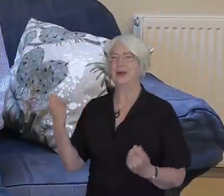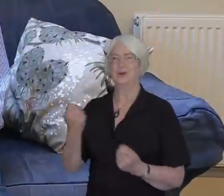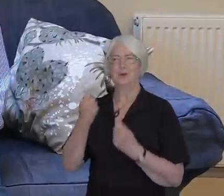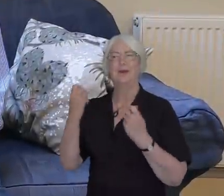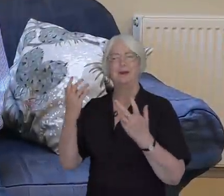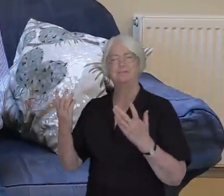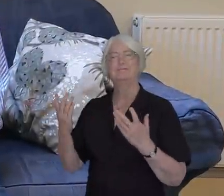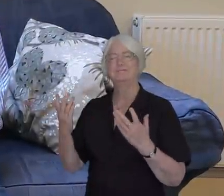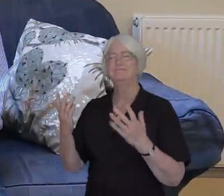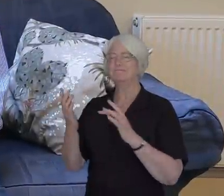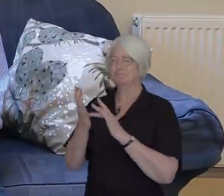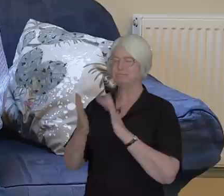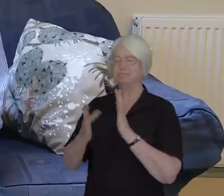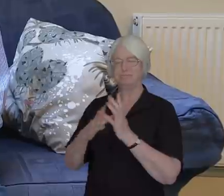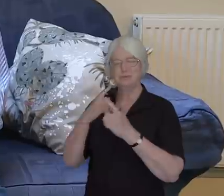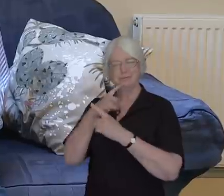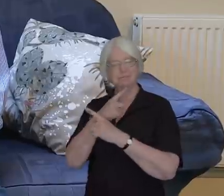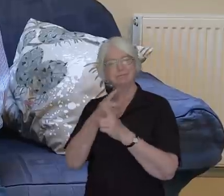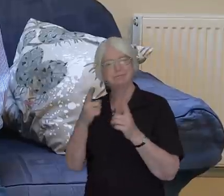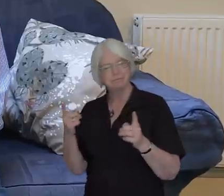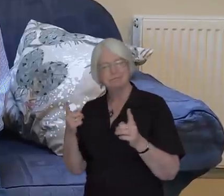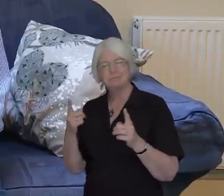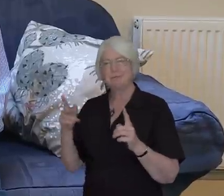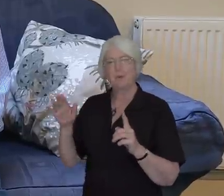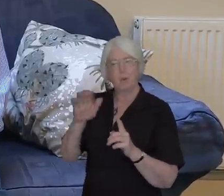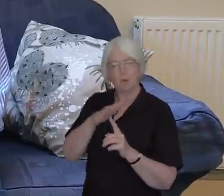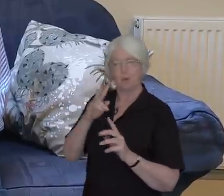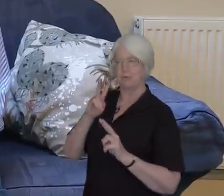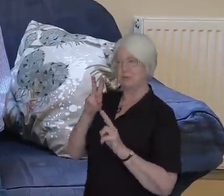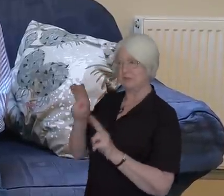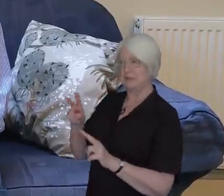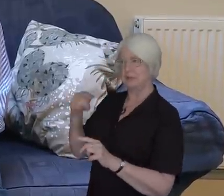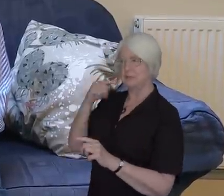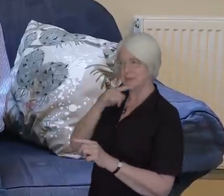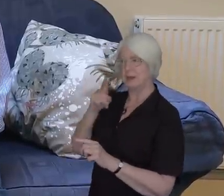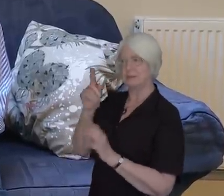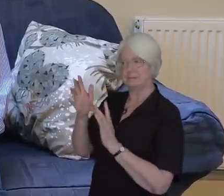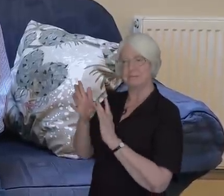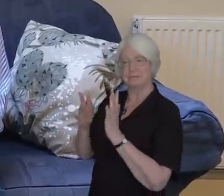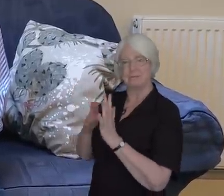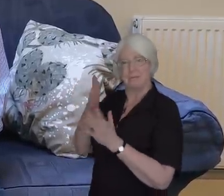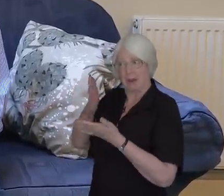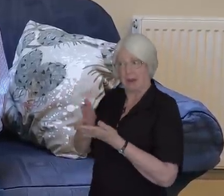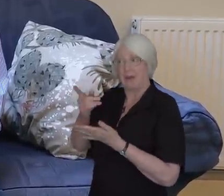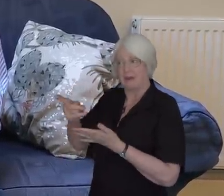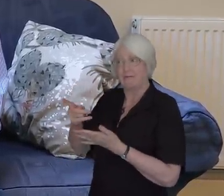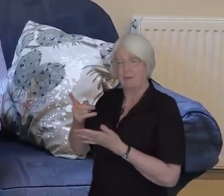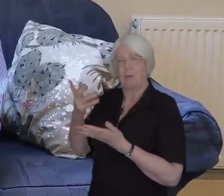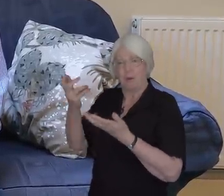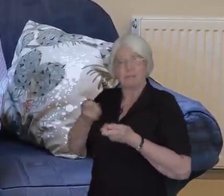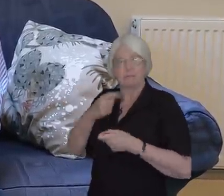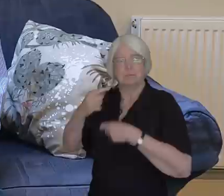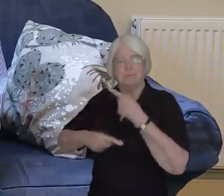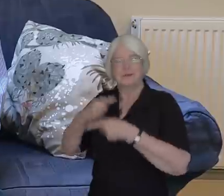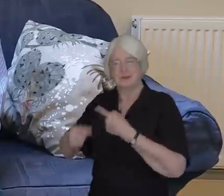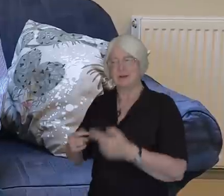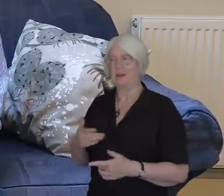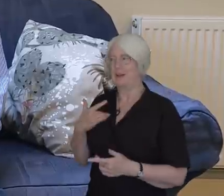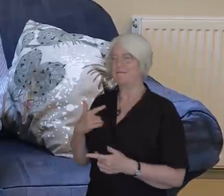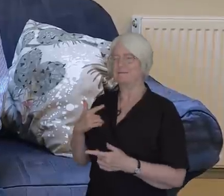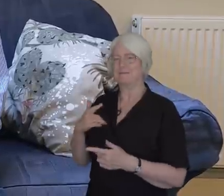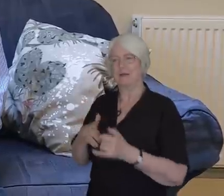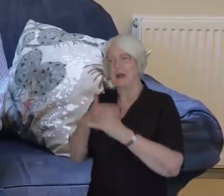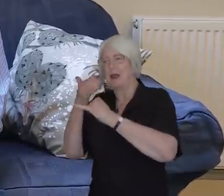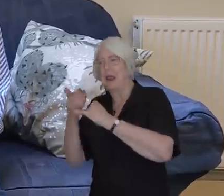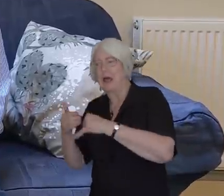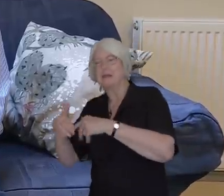Alleluia, alleluia. Jesus said, all who see the Son and believe in him may have eternal life, and I will raise